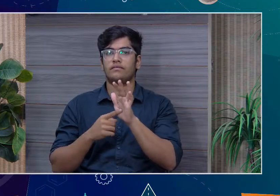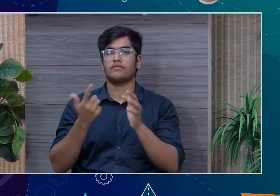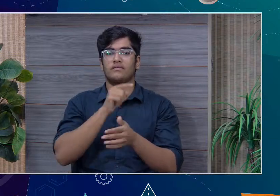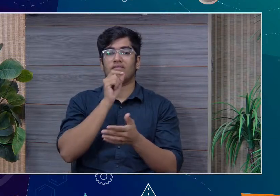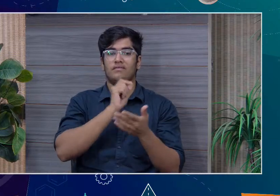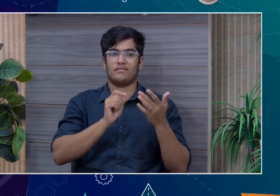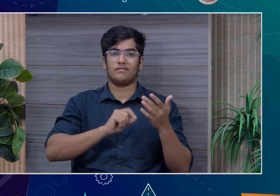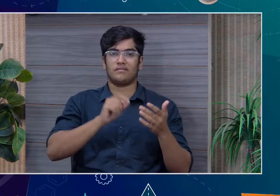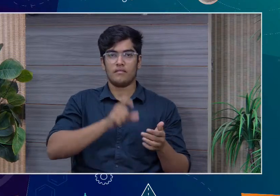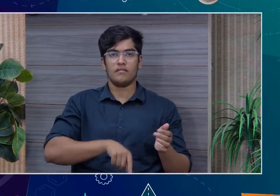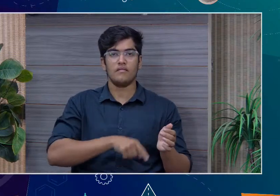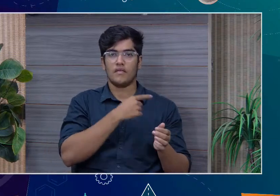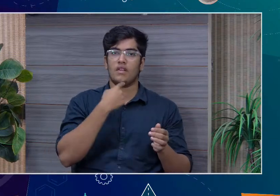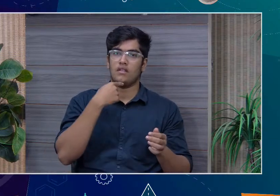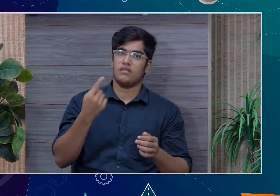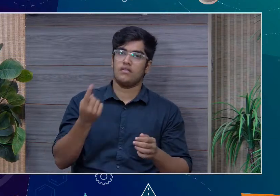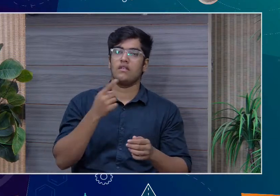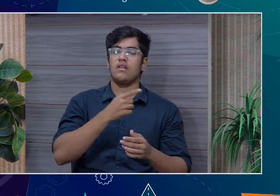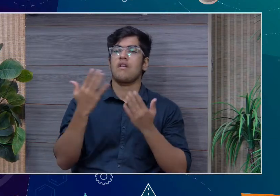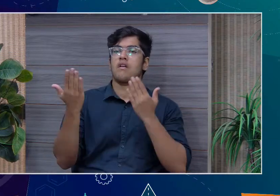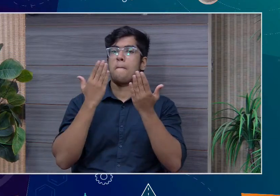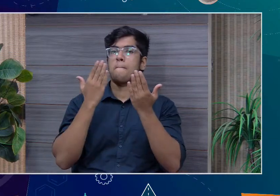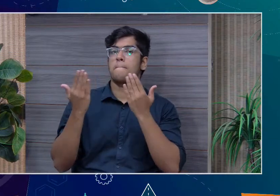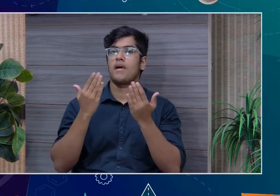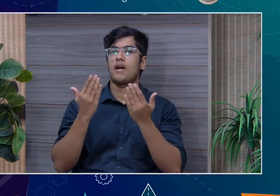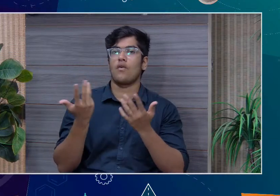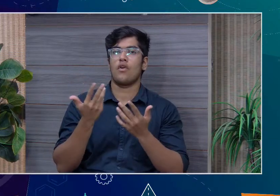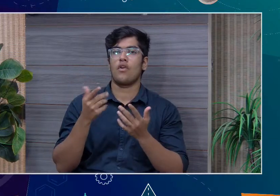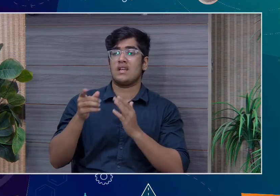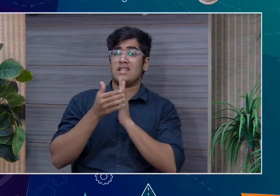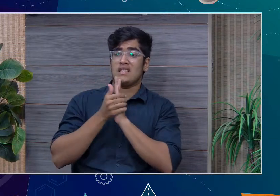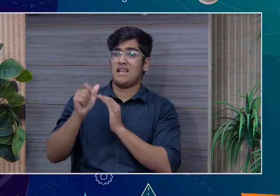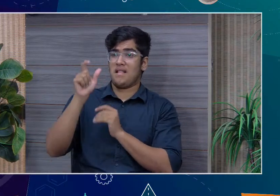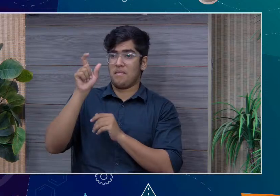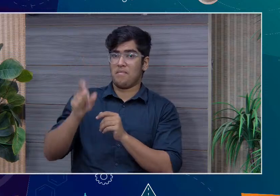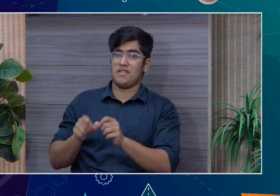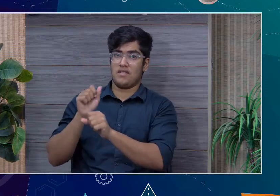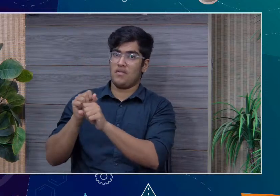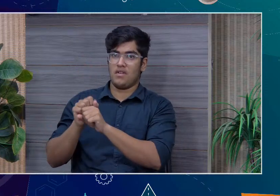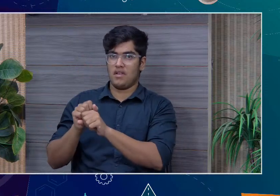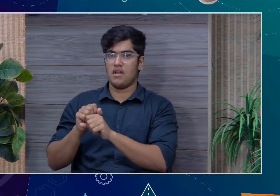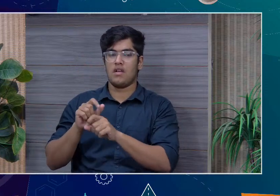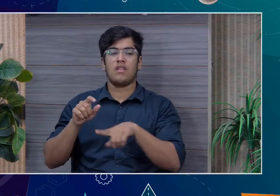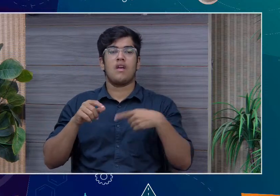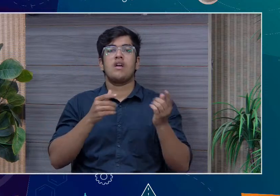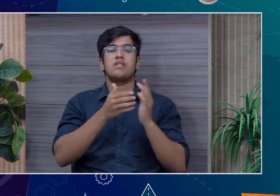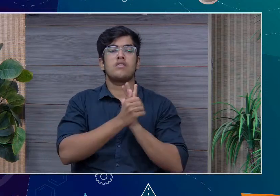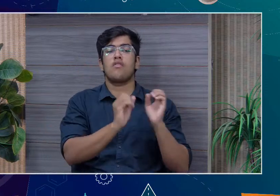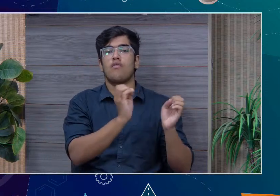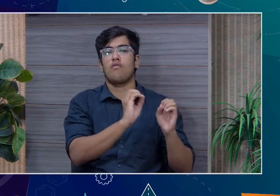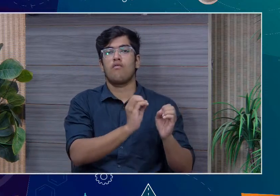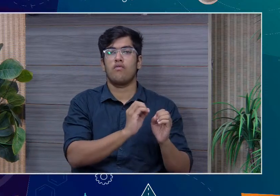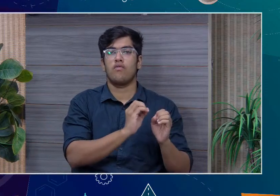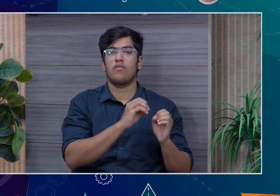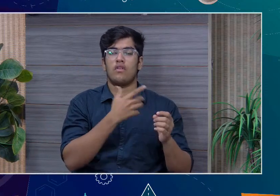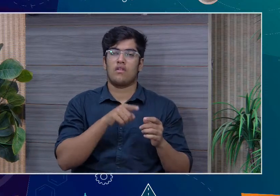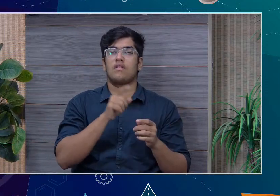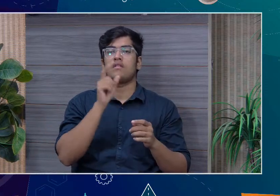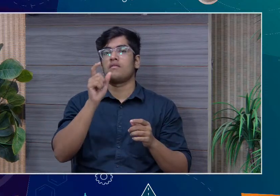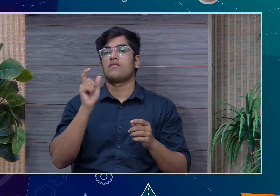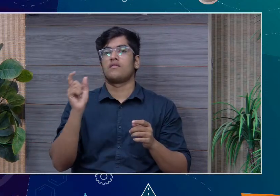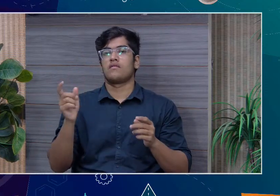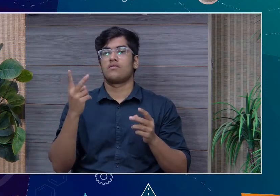author because to make a comparison between a skilled worker and an unskilled worker. The other word which is used in